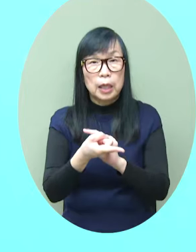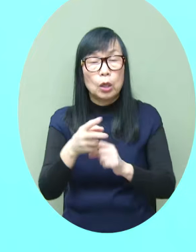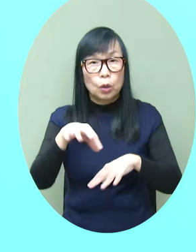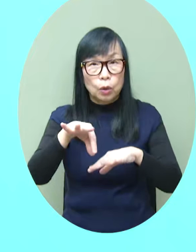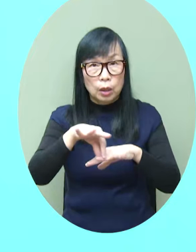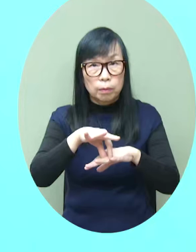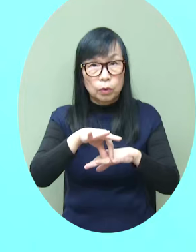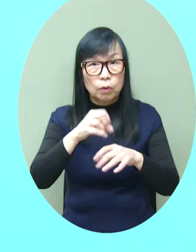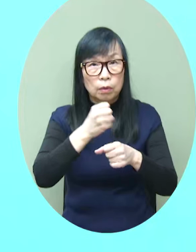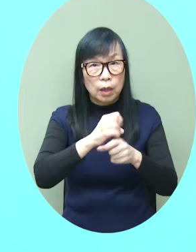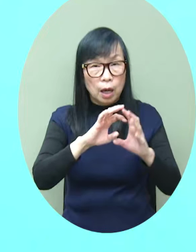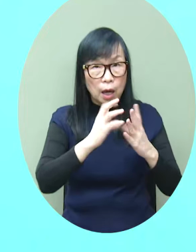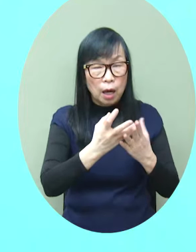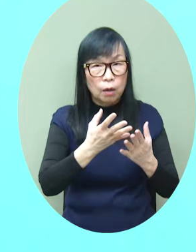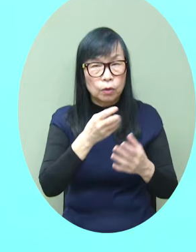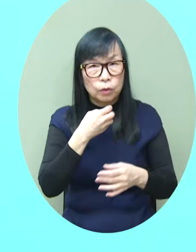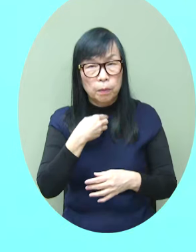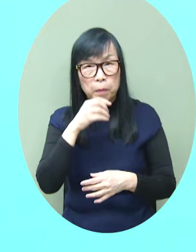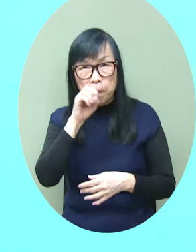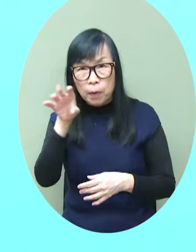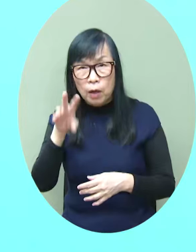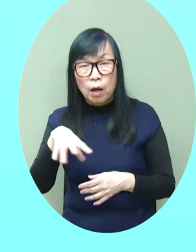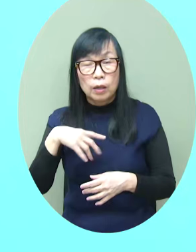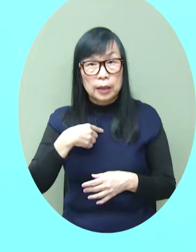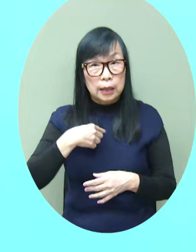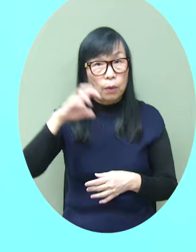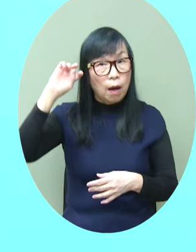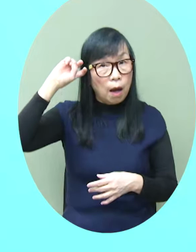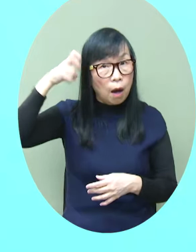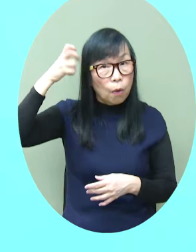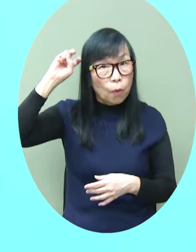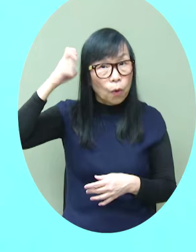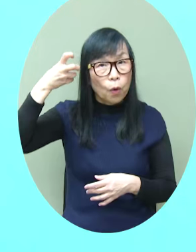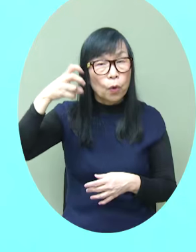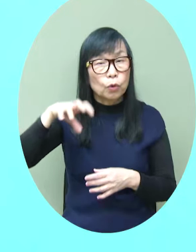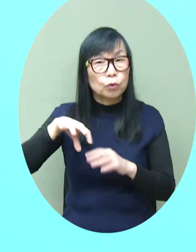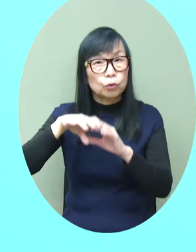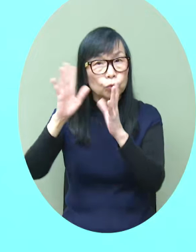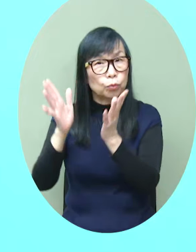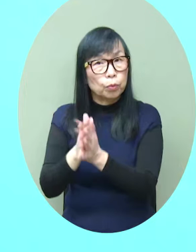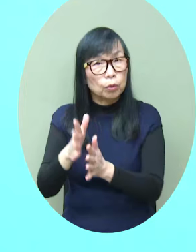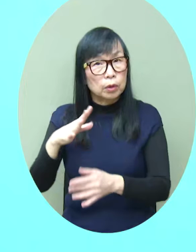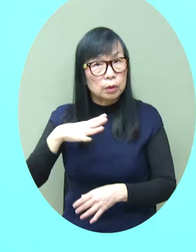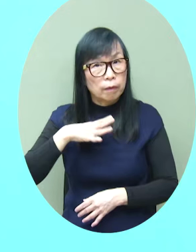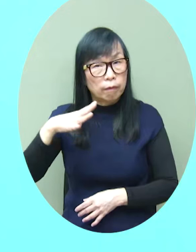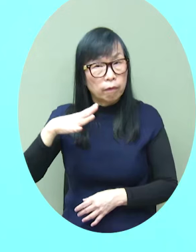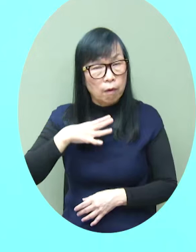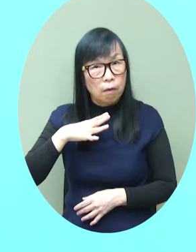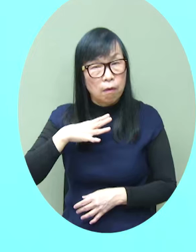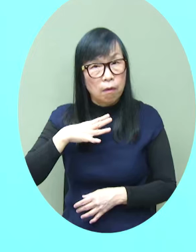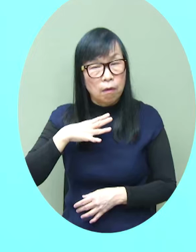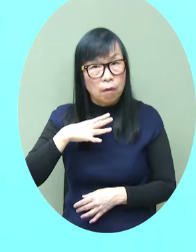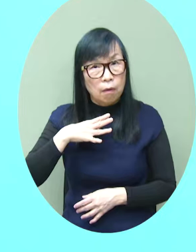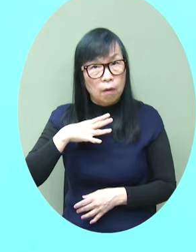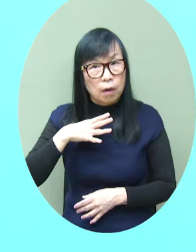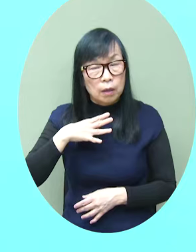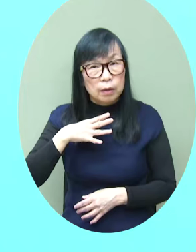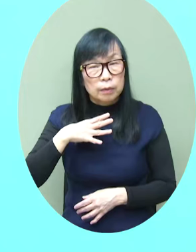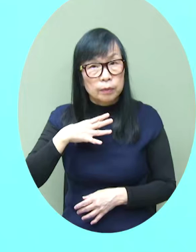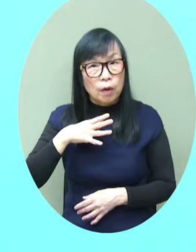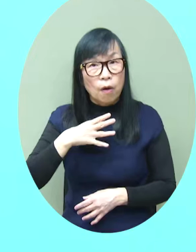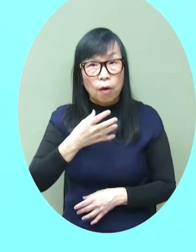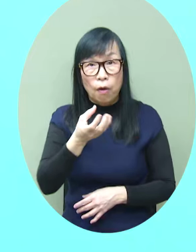to look at it in context. The contest is Hong Kong's primary advantage lies in